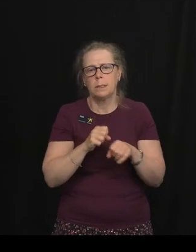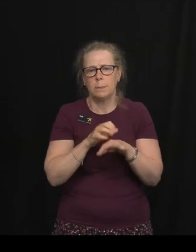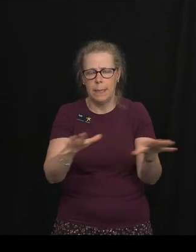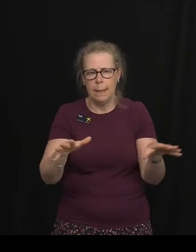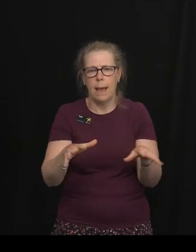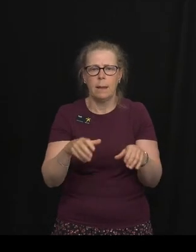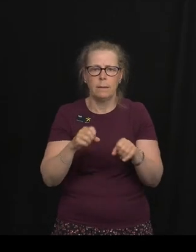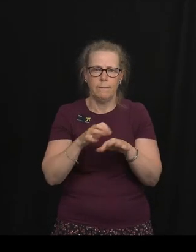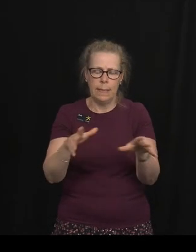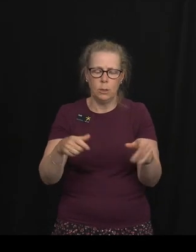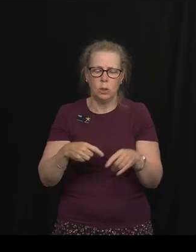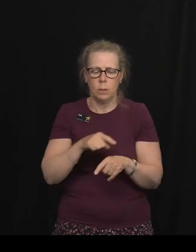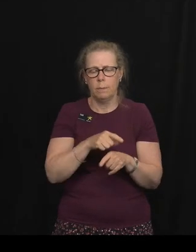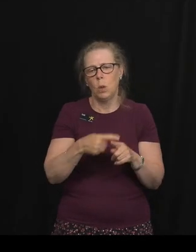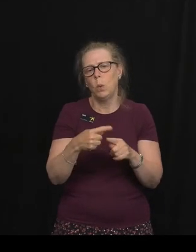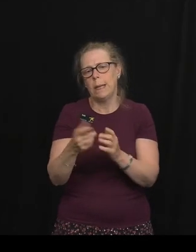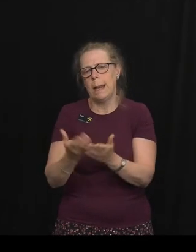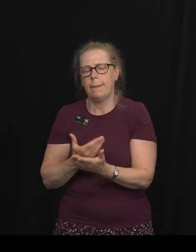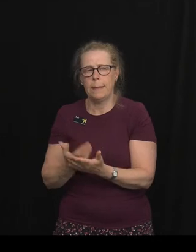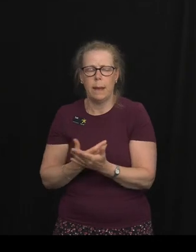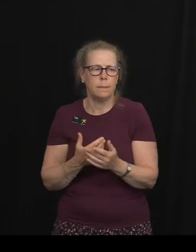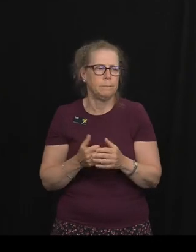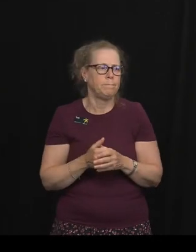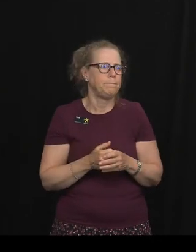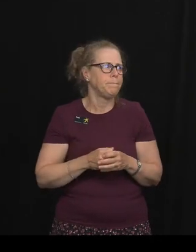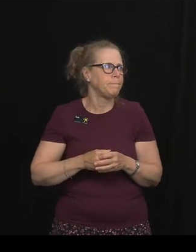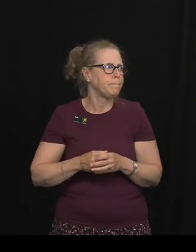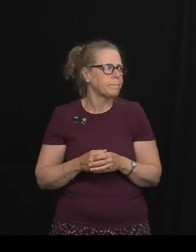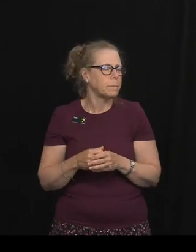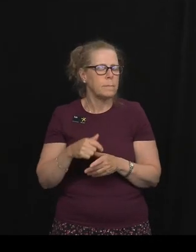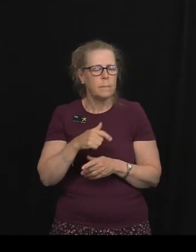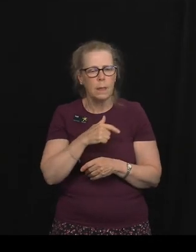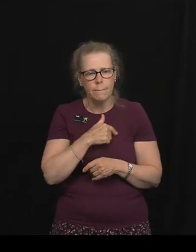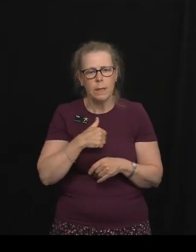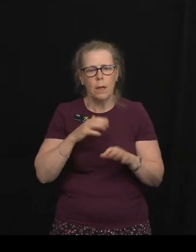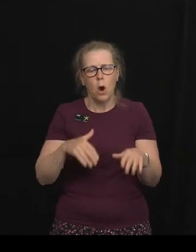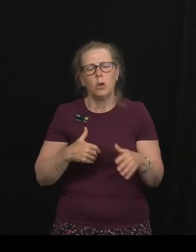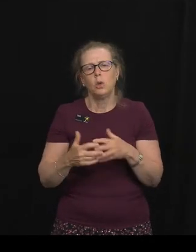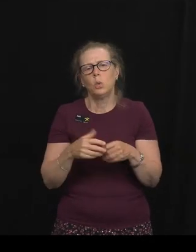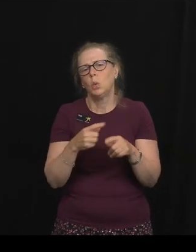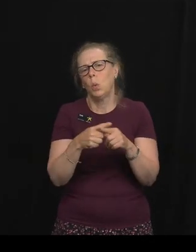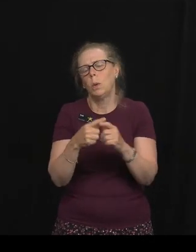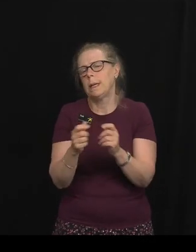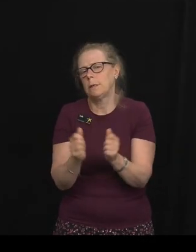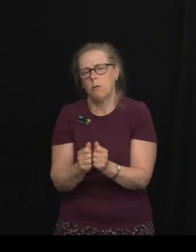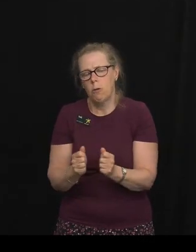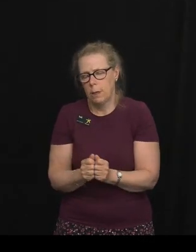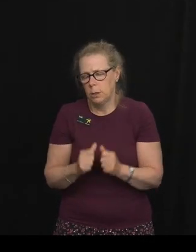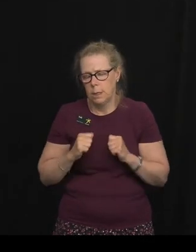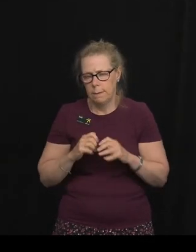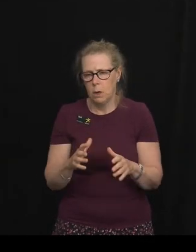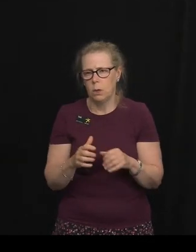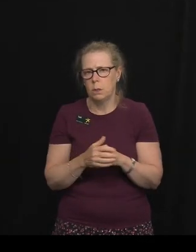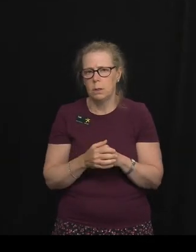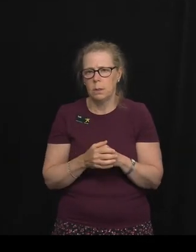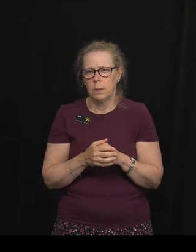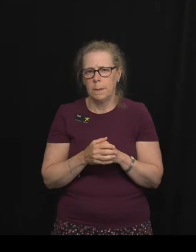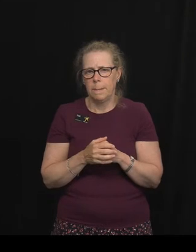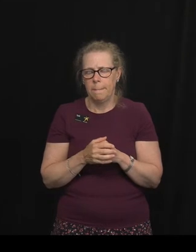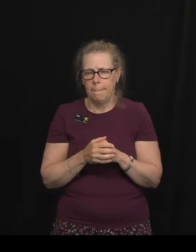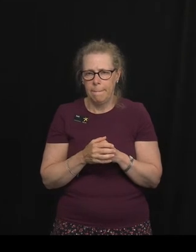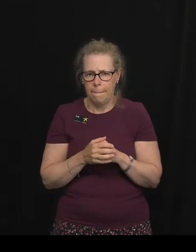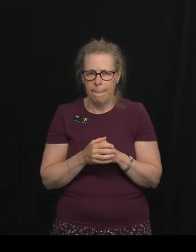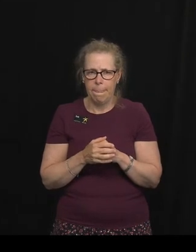struck the globe. We did different things with these supports. Of course, supported by